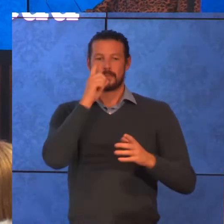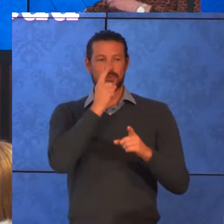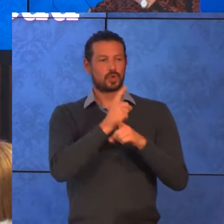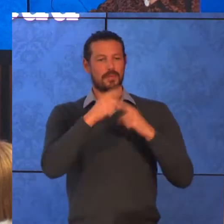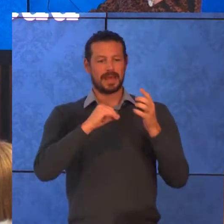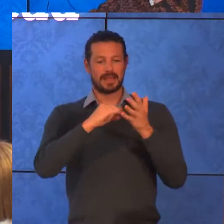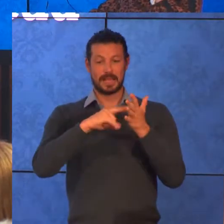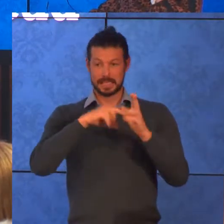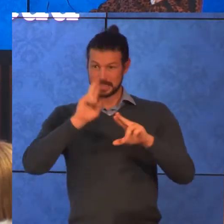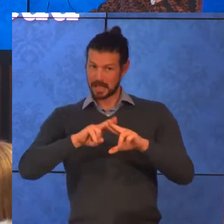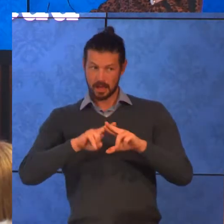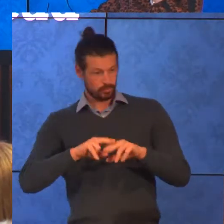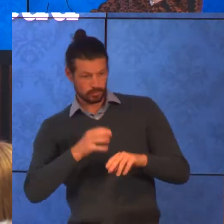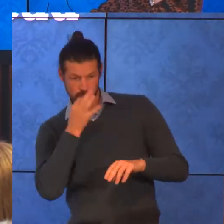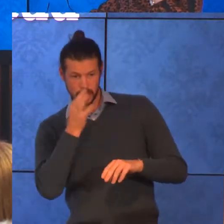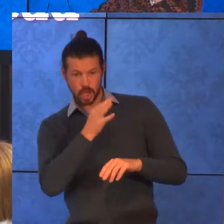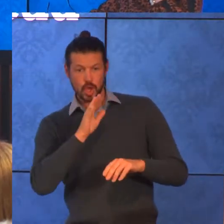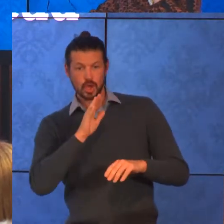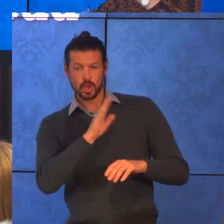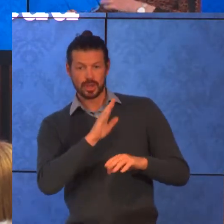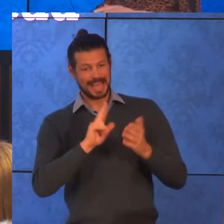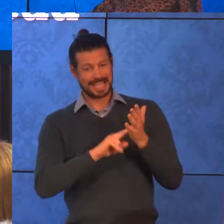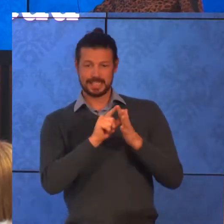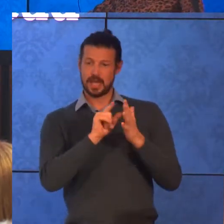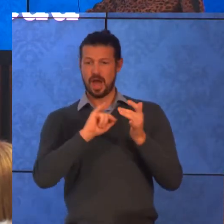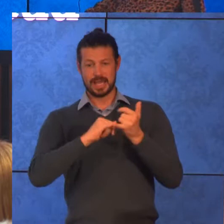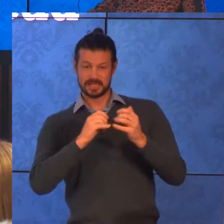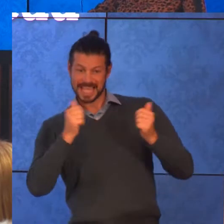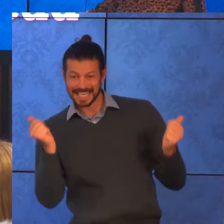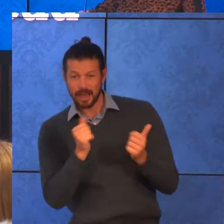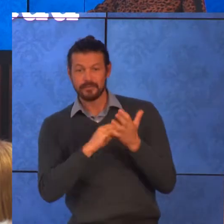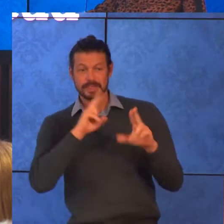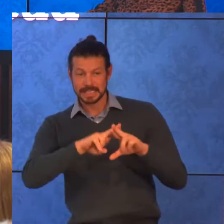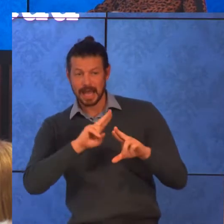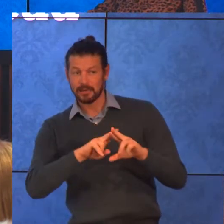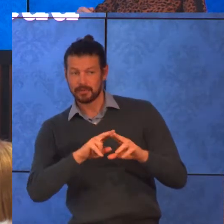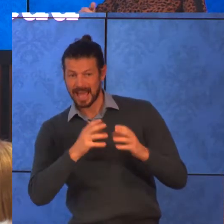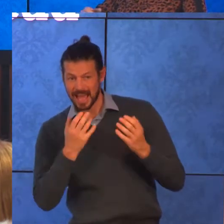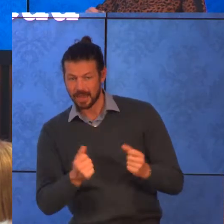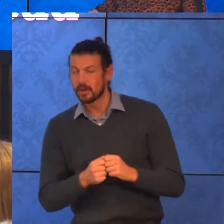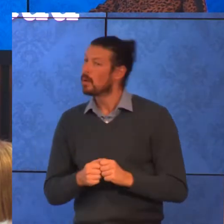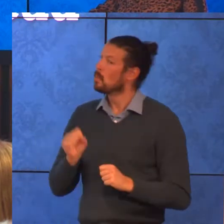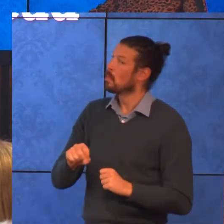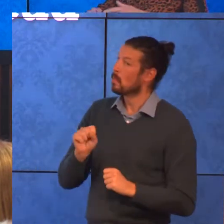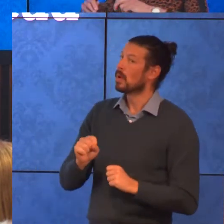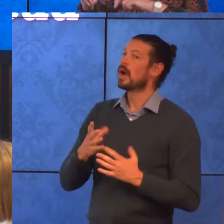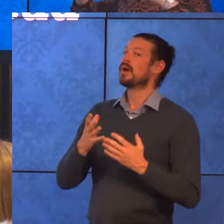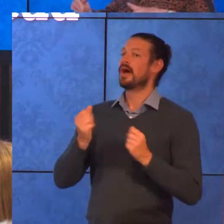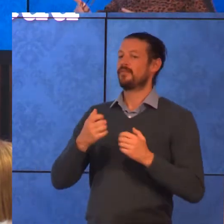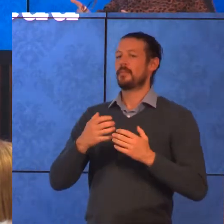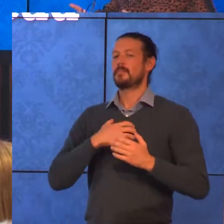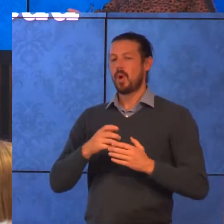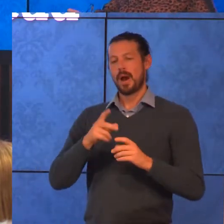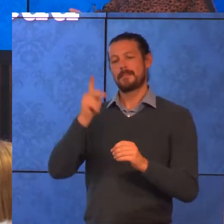Do you have enough staff at the agency to do the job at the moment? We do. We've been rolling out the participant pathway and the